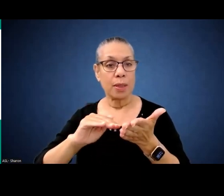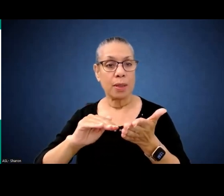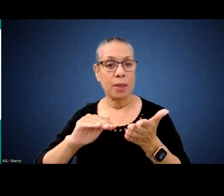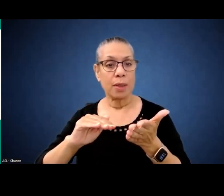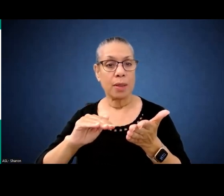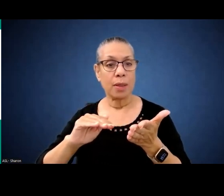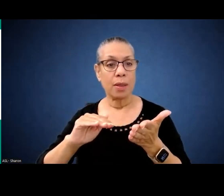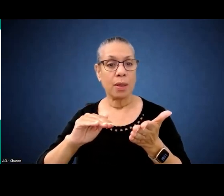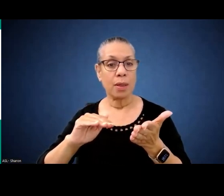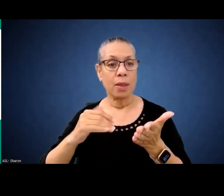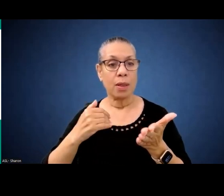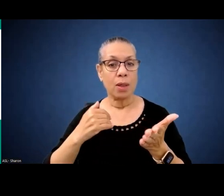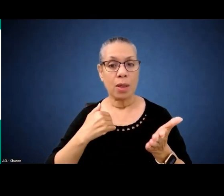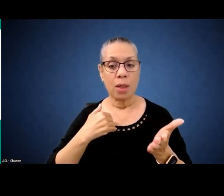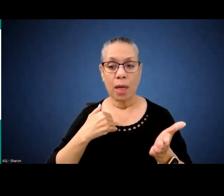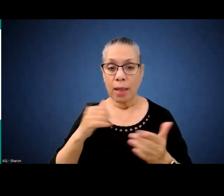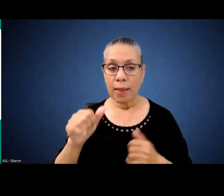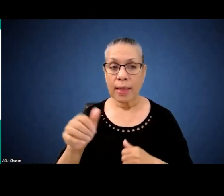So can